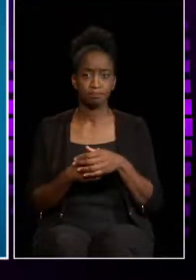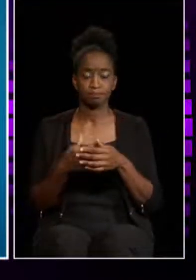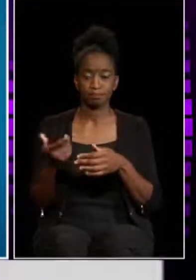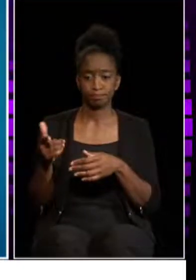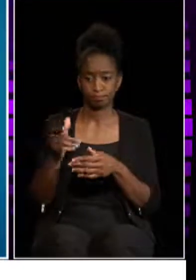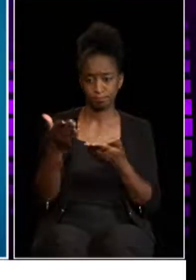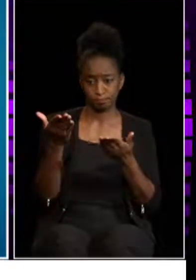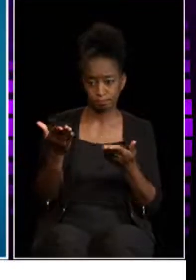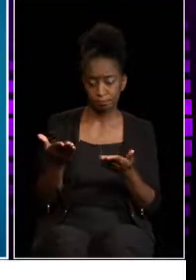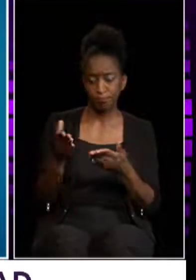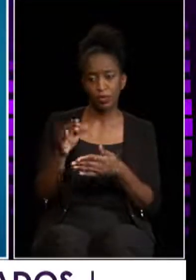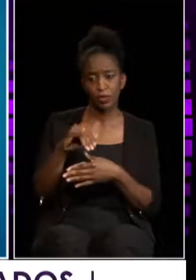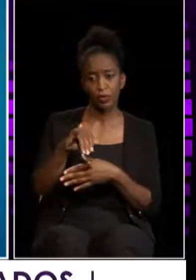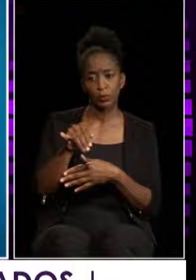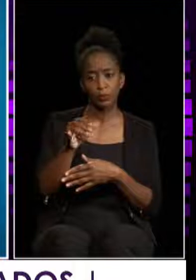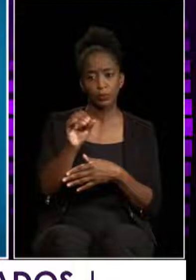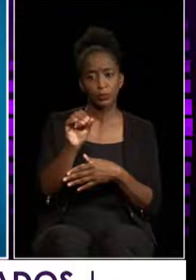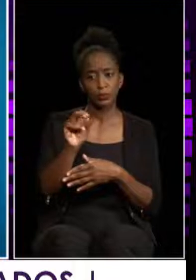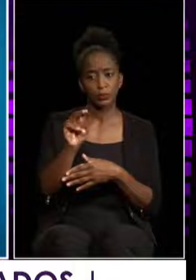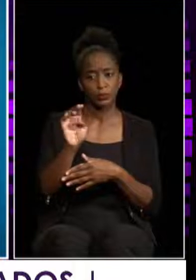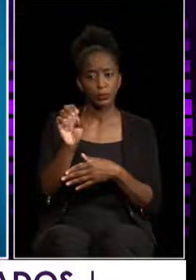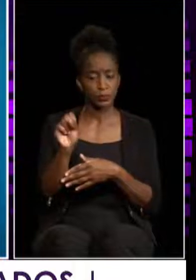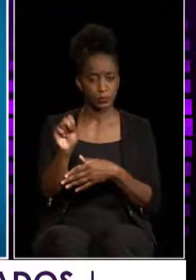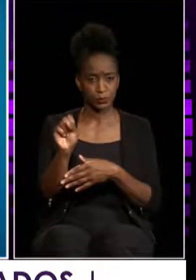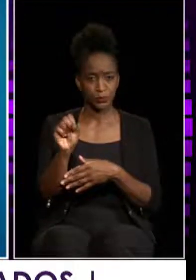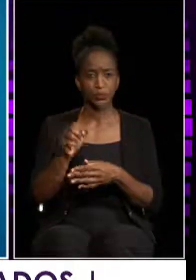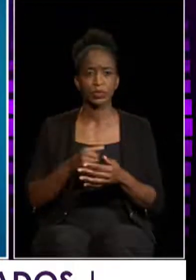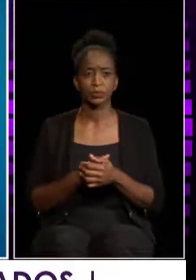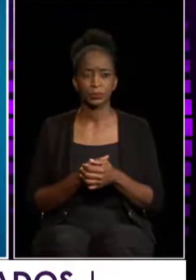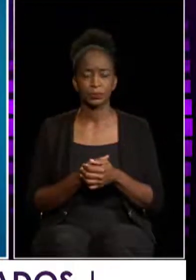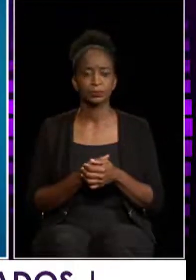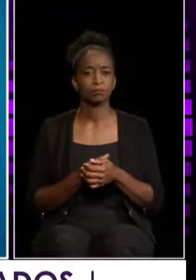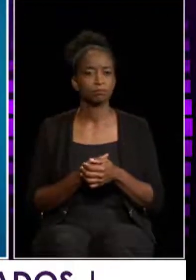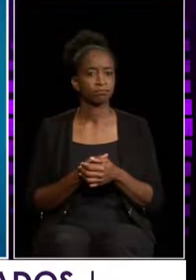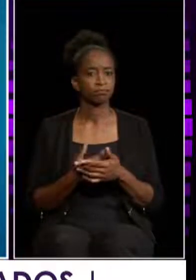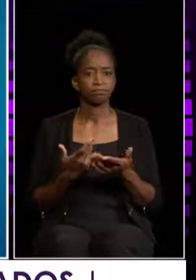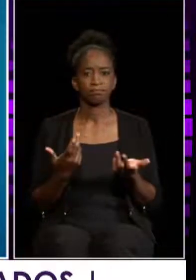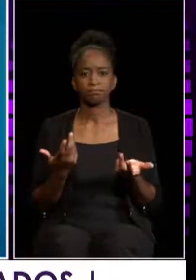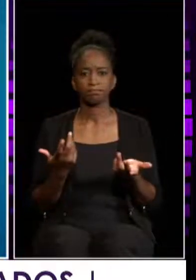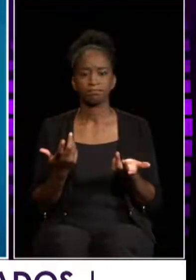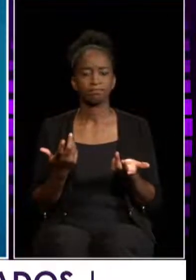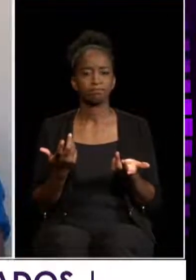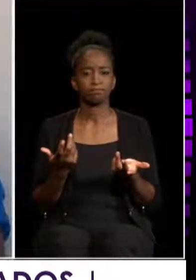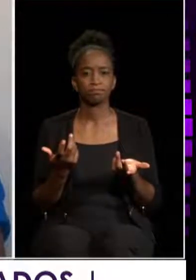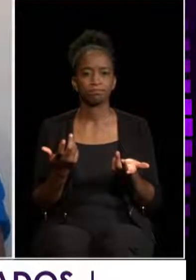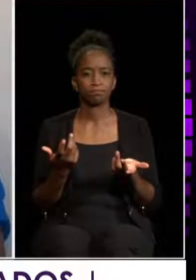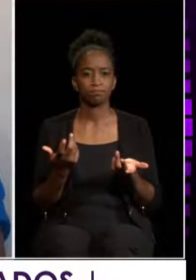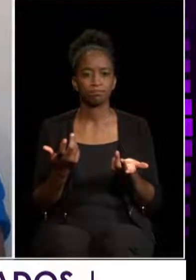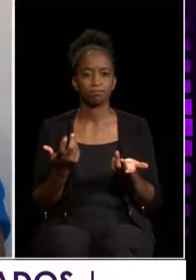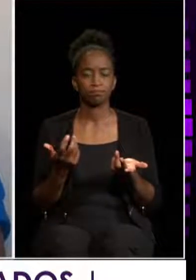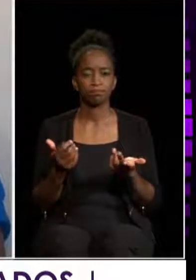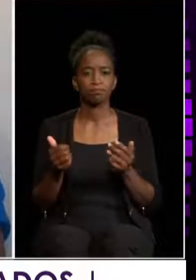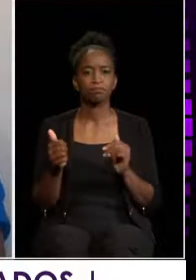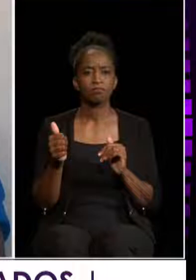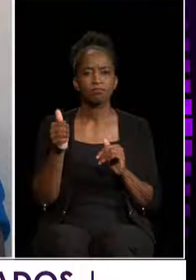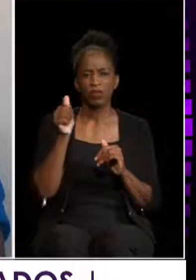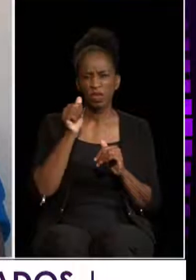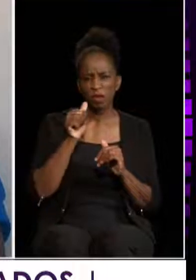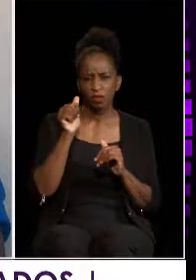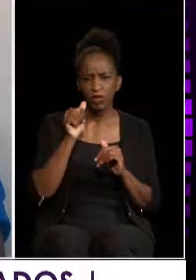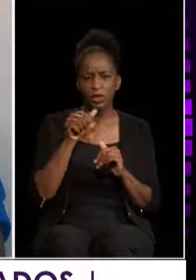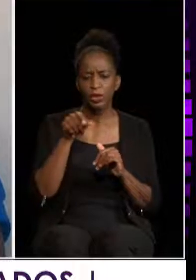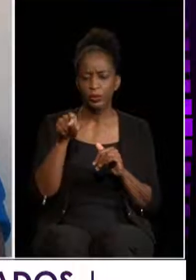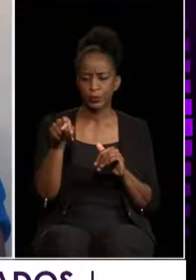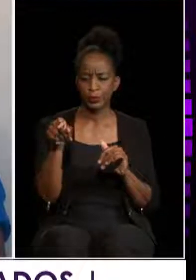students on a daily basis on very intimate levels. Is it customary for children or students to come to you